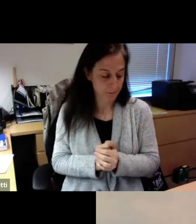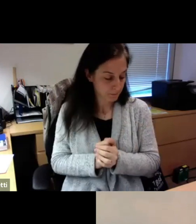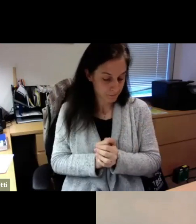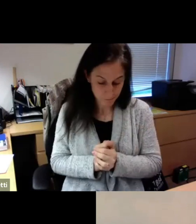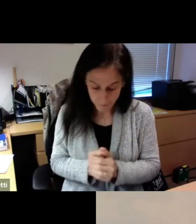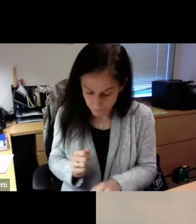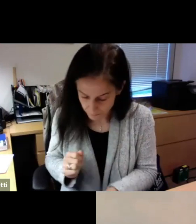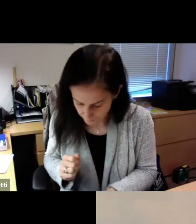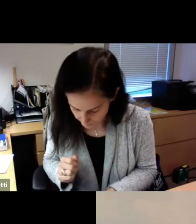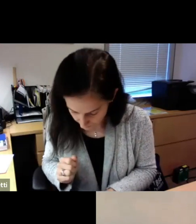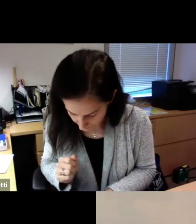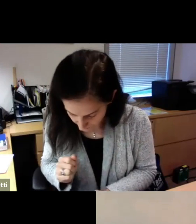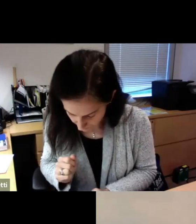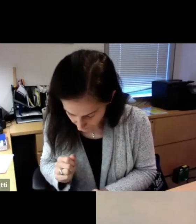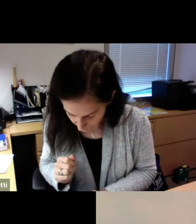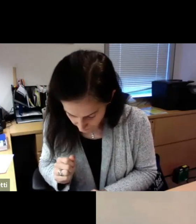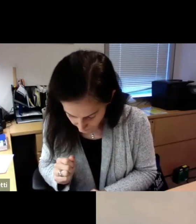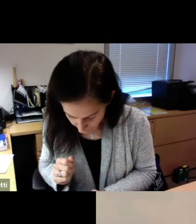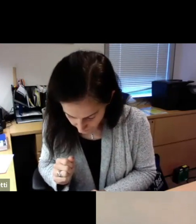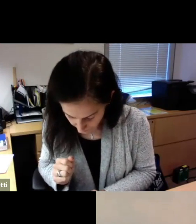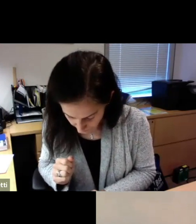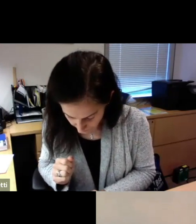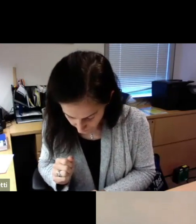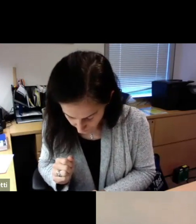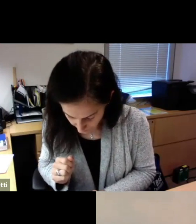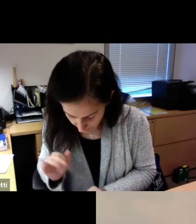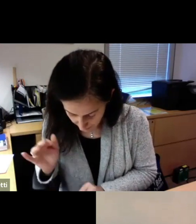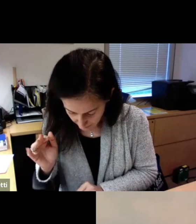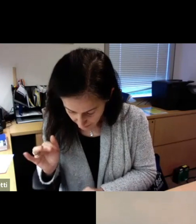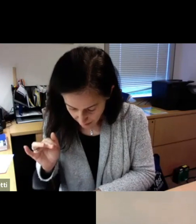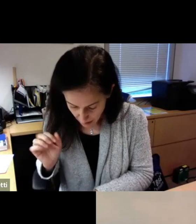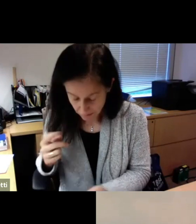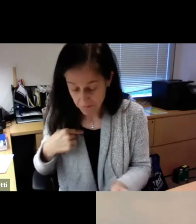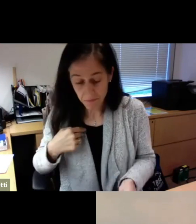them. That, I believe, leads to a bit of a more efficient process.